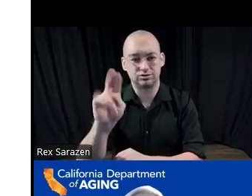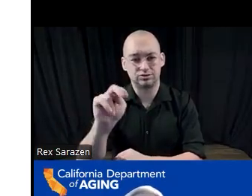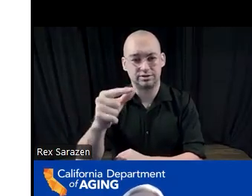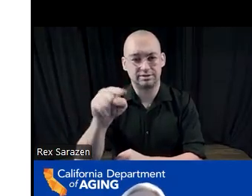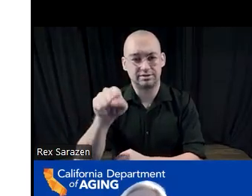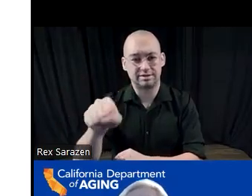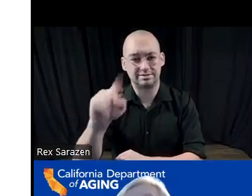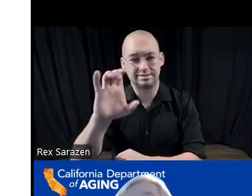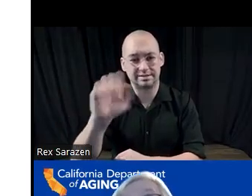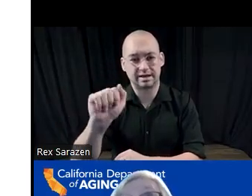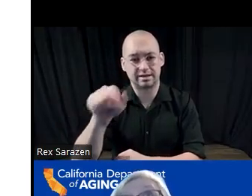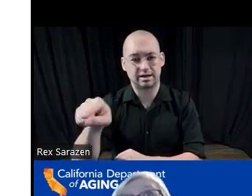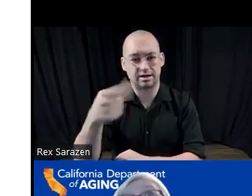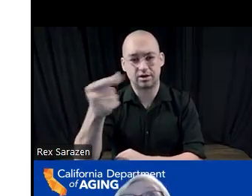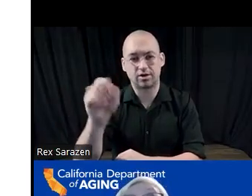@aging.ca.gov.